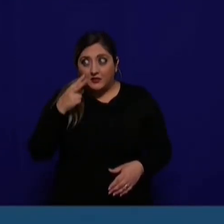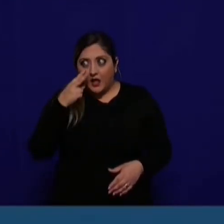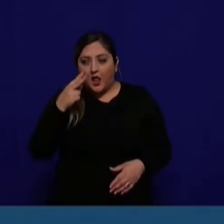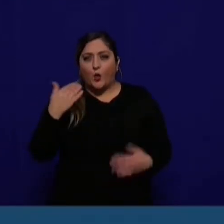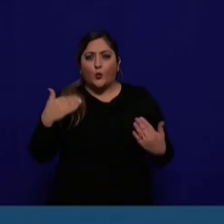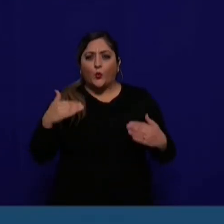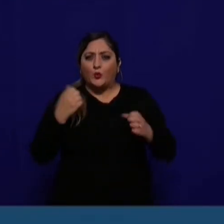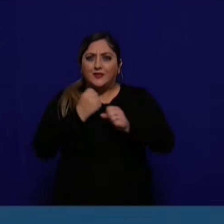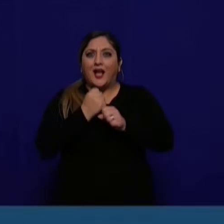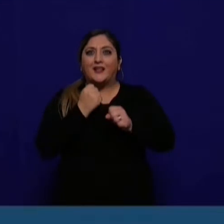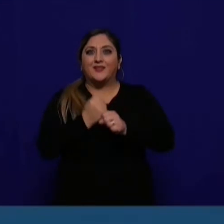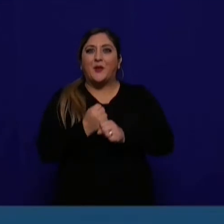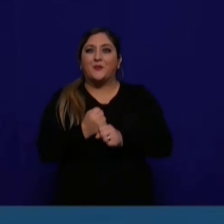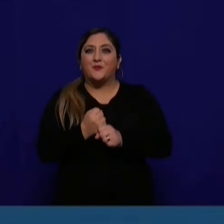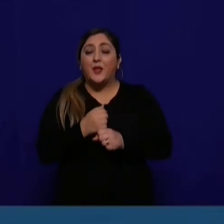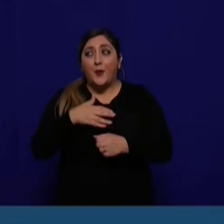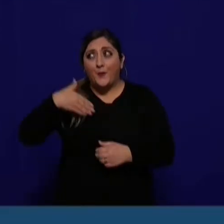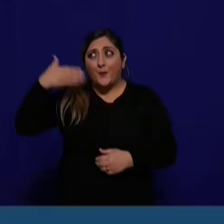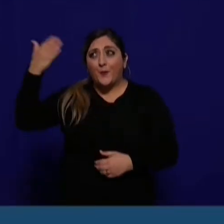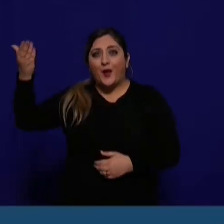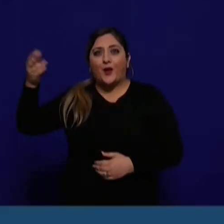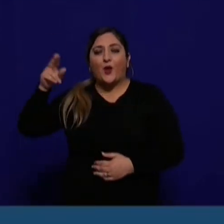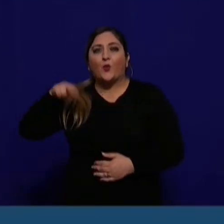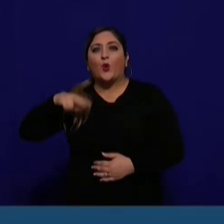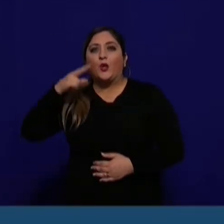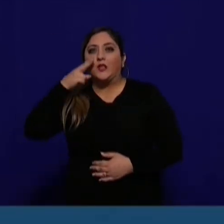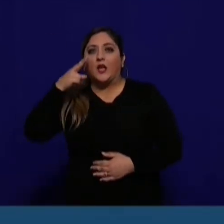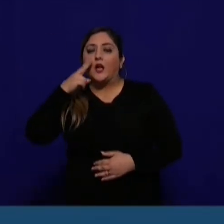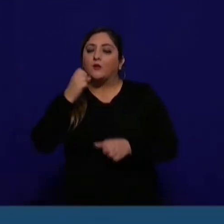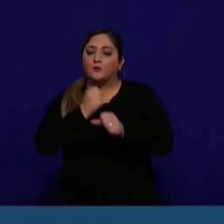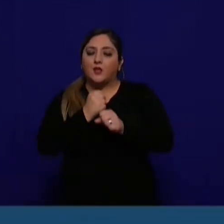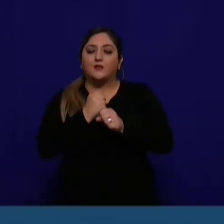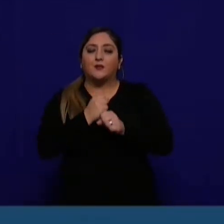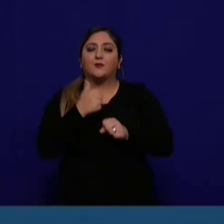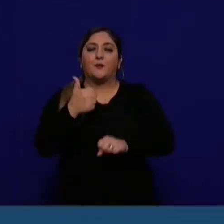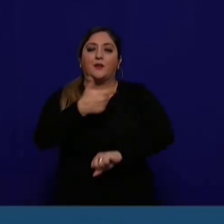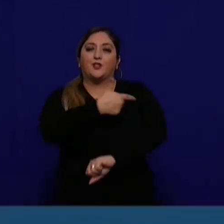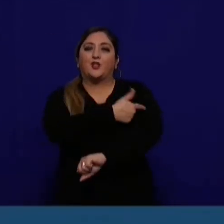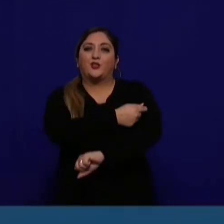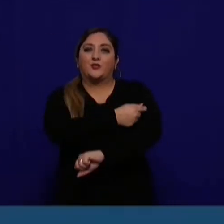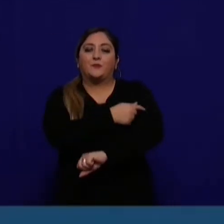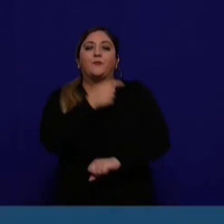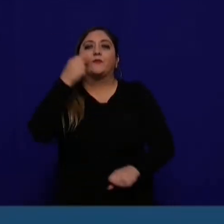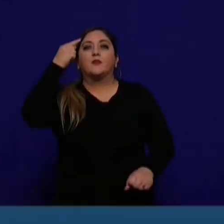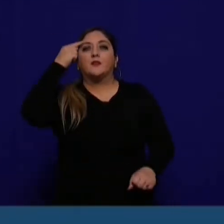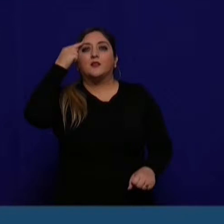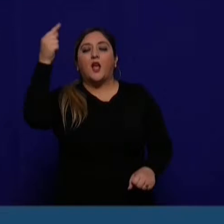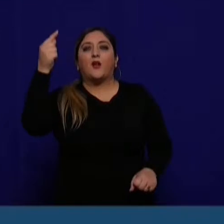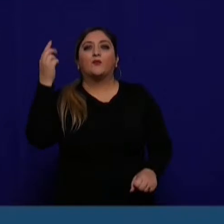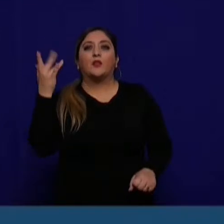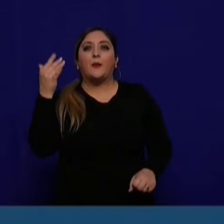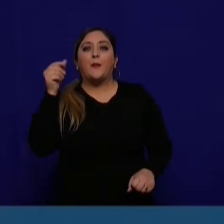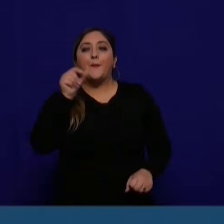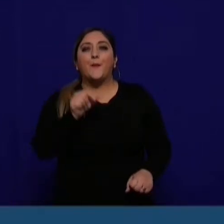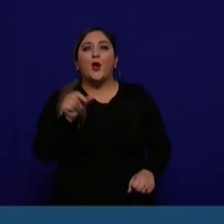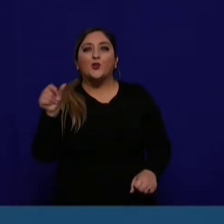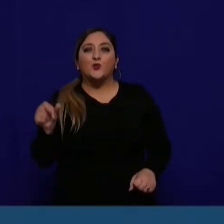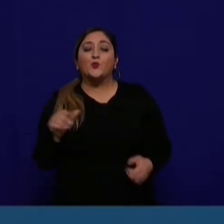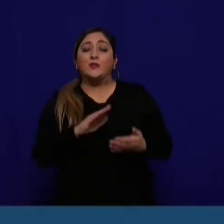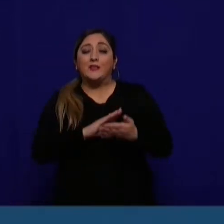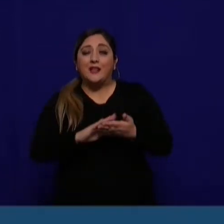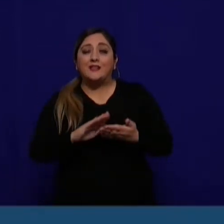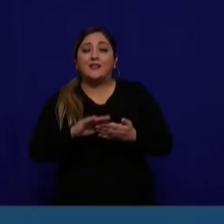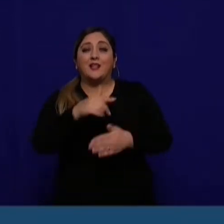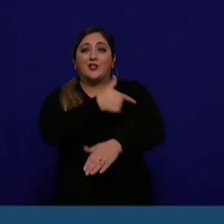pajjiżi oħrajn diġà qegħdin jaraw impatt ukoll minħabba tilqim. U anke nafu kemm persuni li diġà ġew ħadu